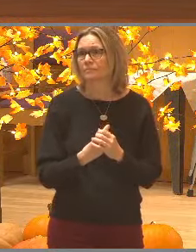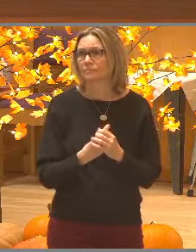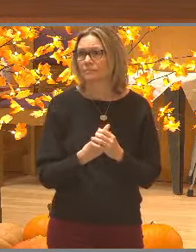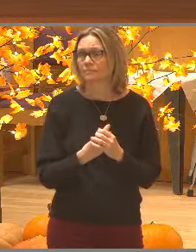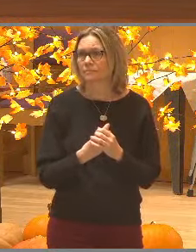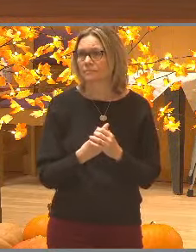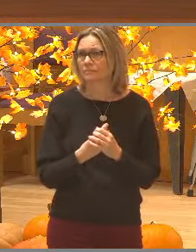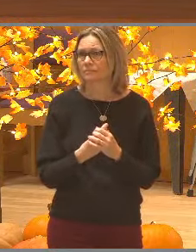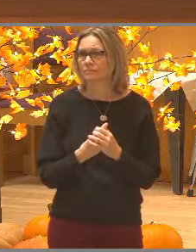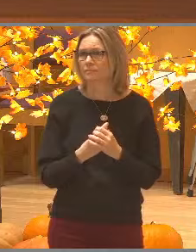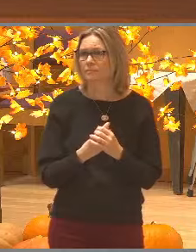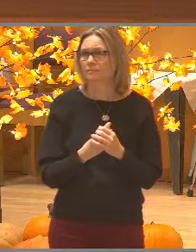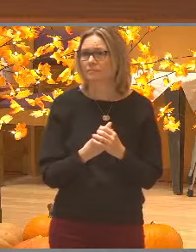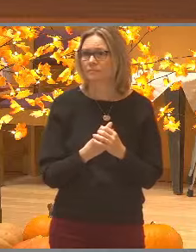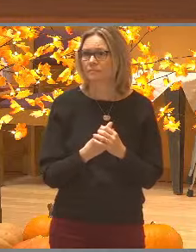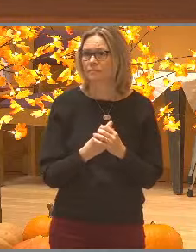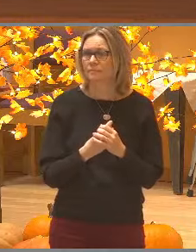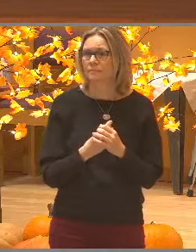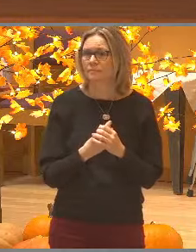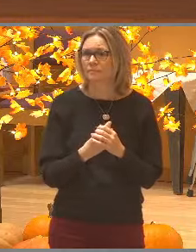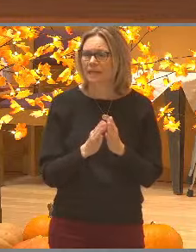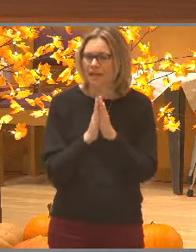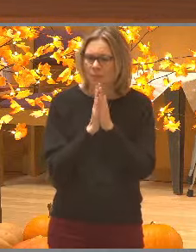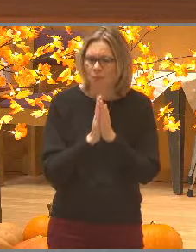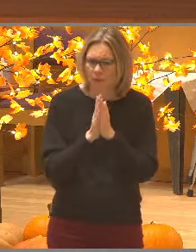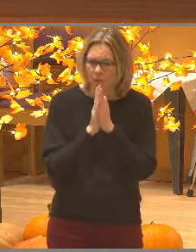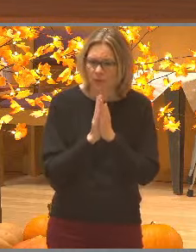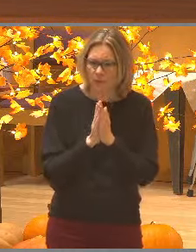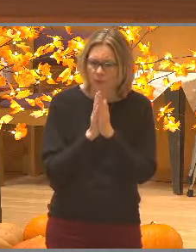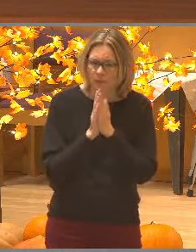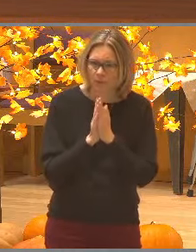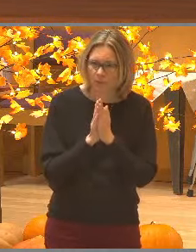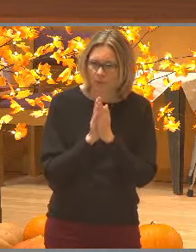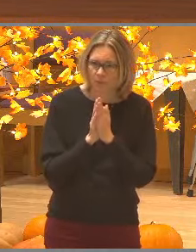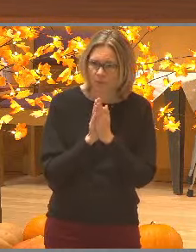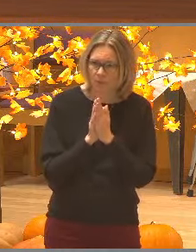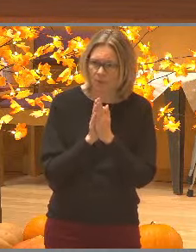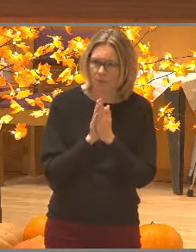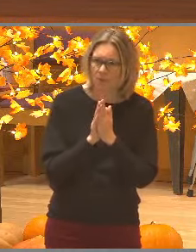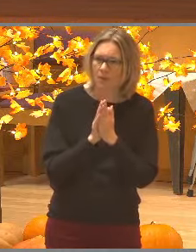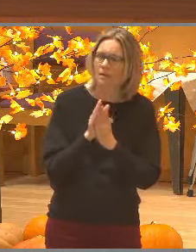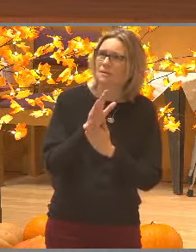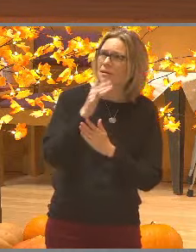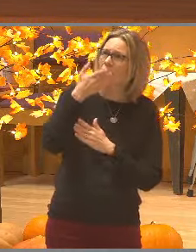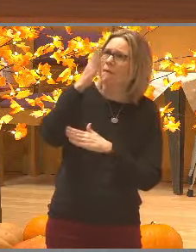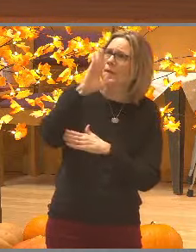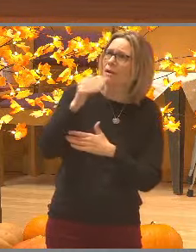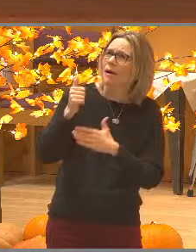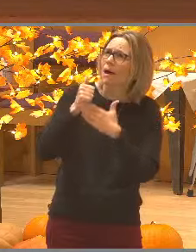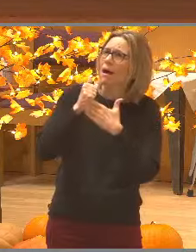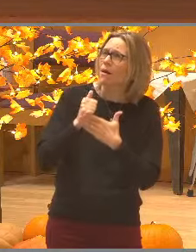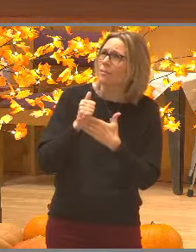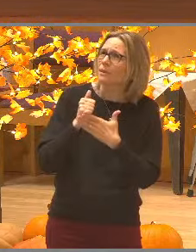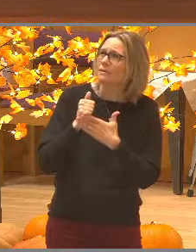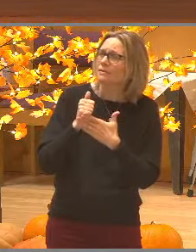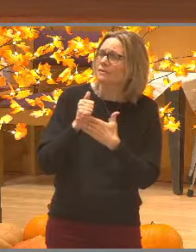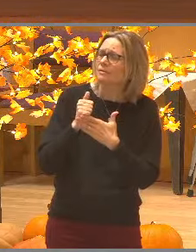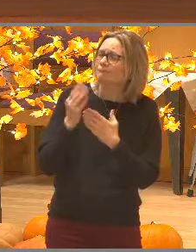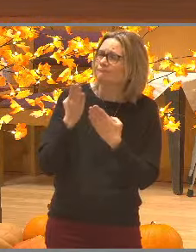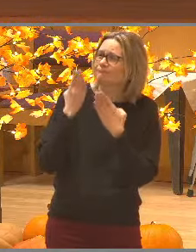And in prayer, ask God to help us to abide in the love of